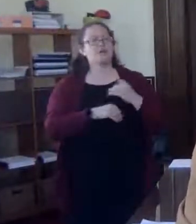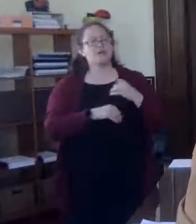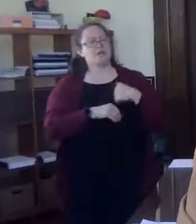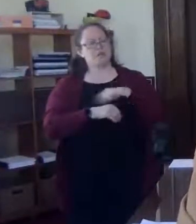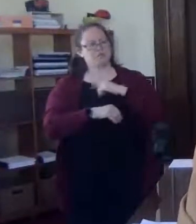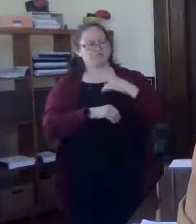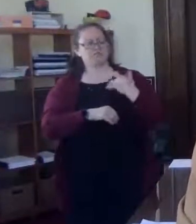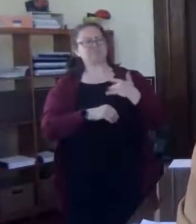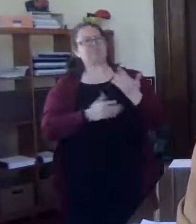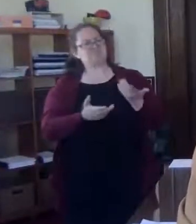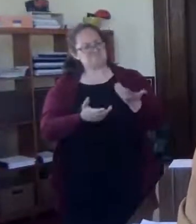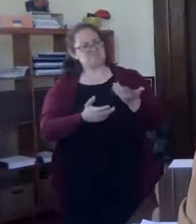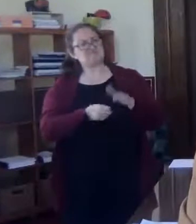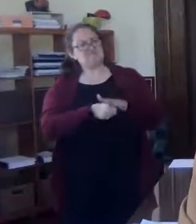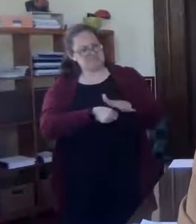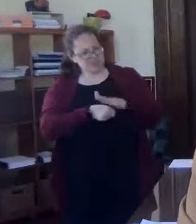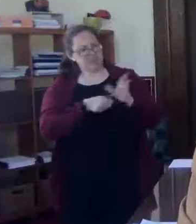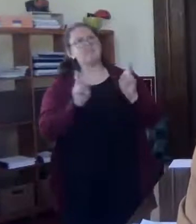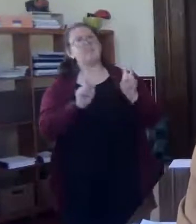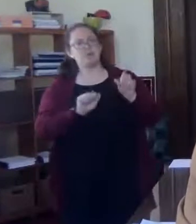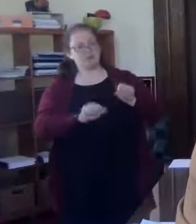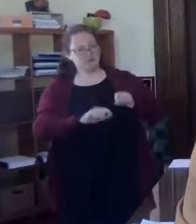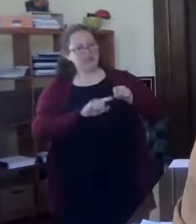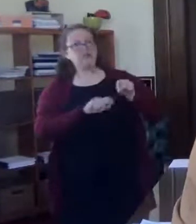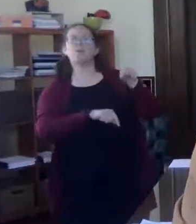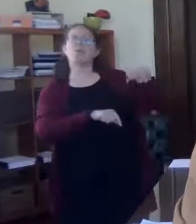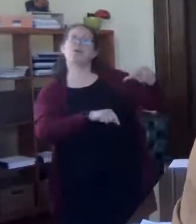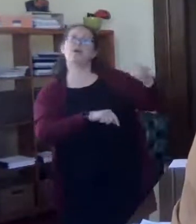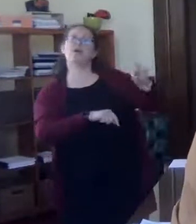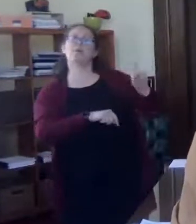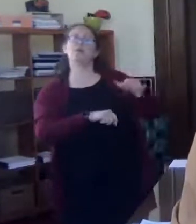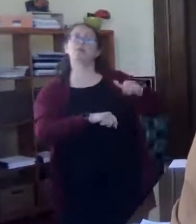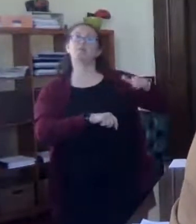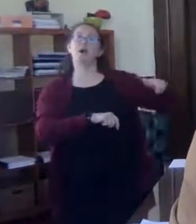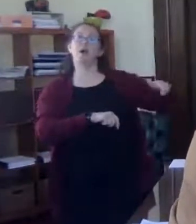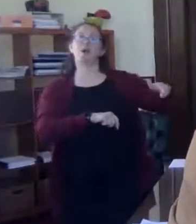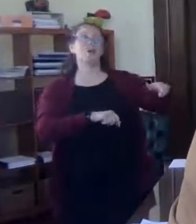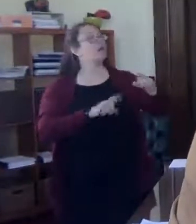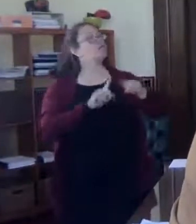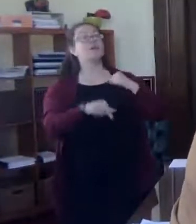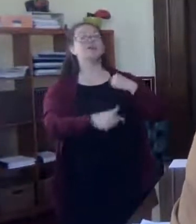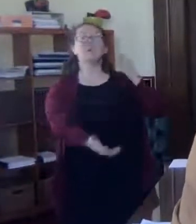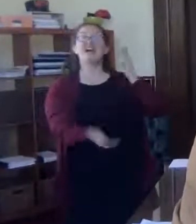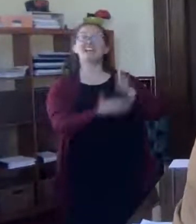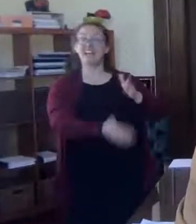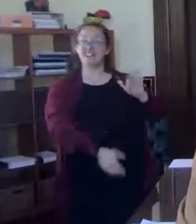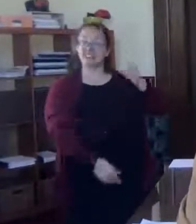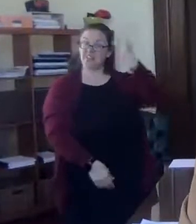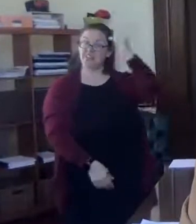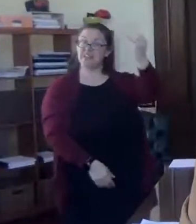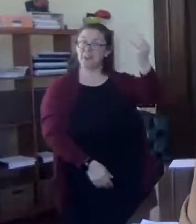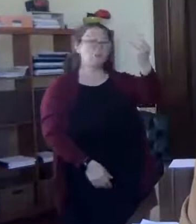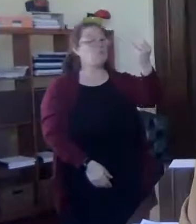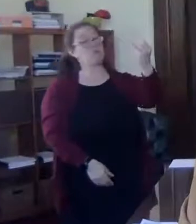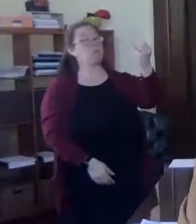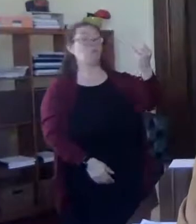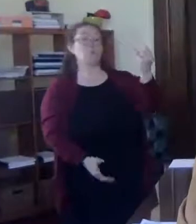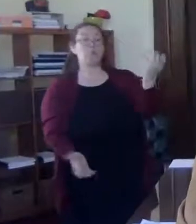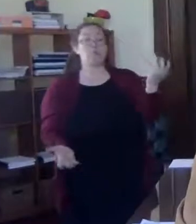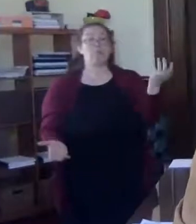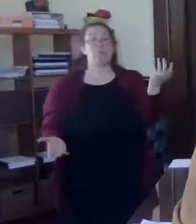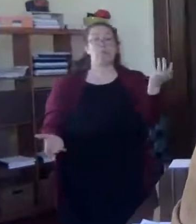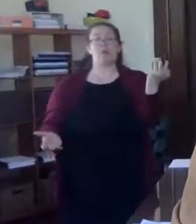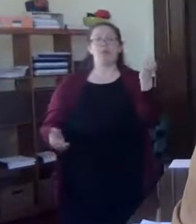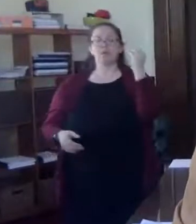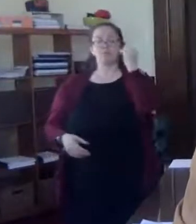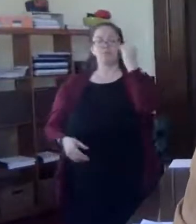enough capacity for people to walk as it is, but I'm not opposed to that idea. If it's a